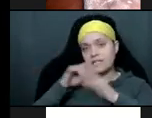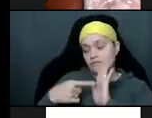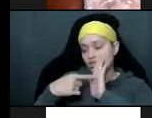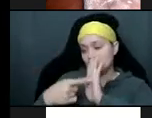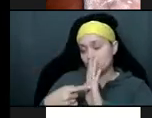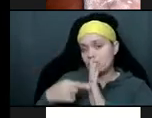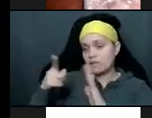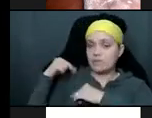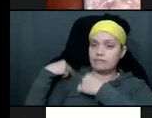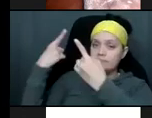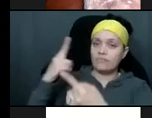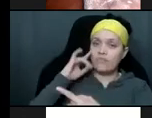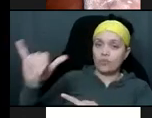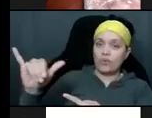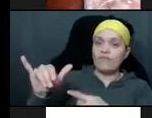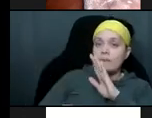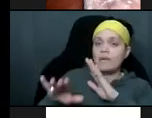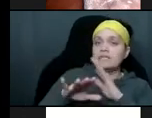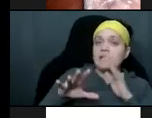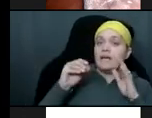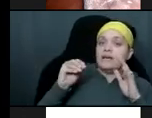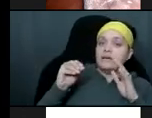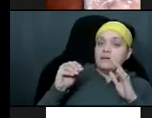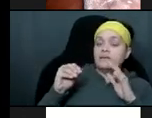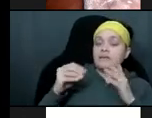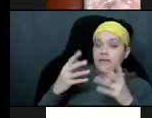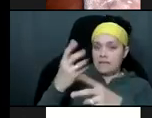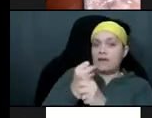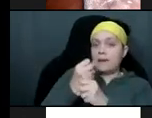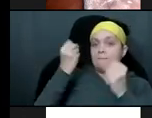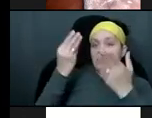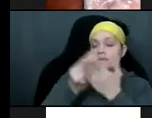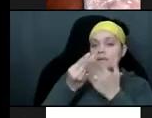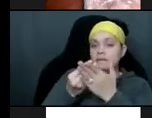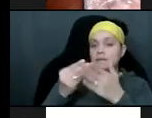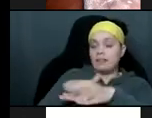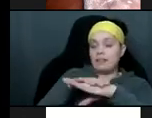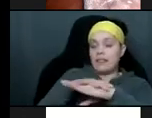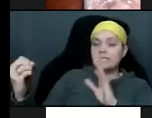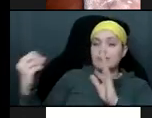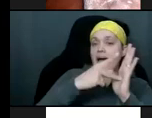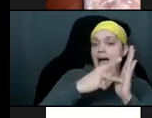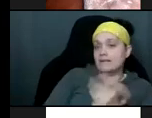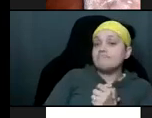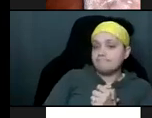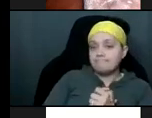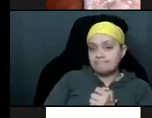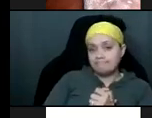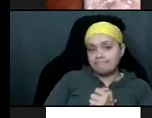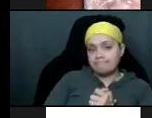they'd been there forever, basically, and they did get many lands back.